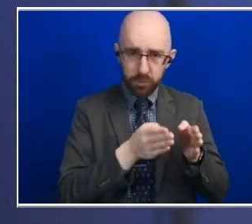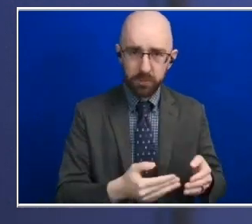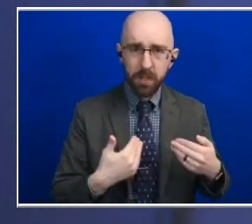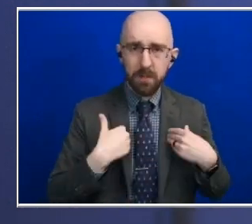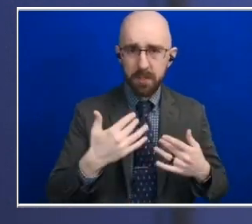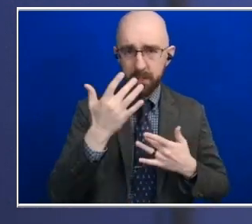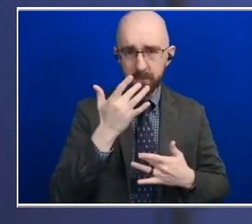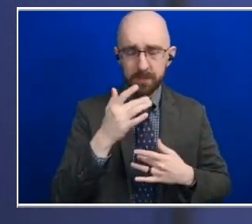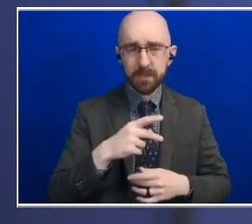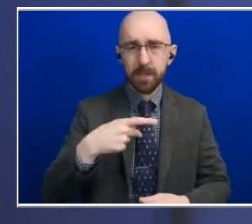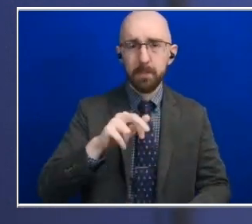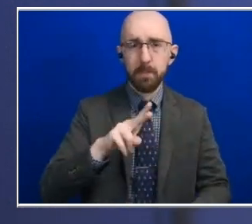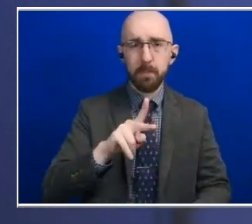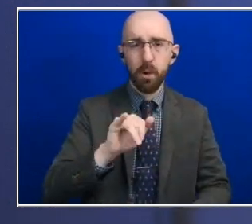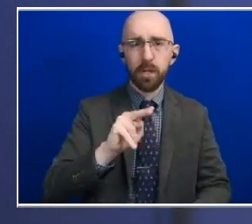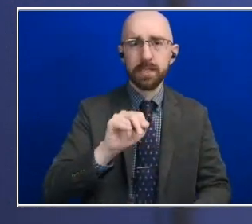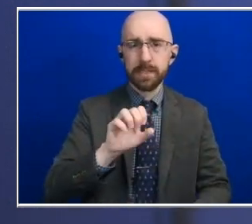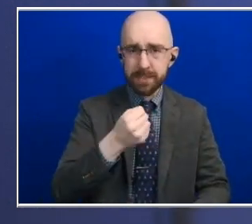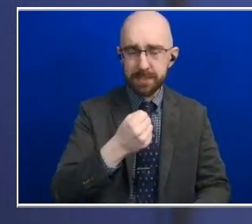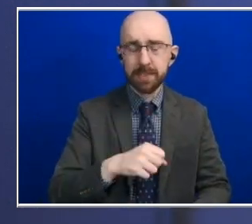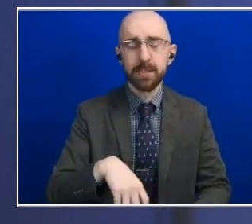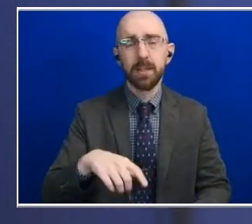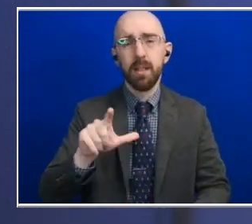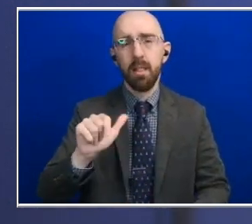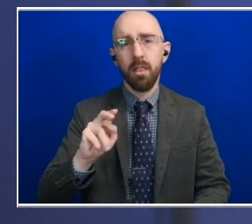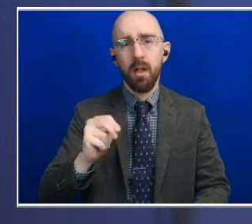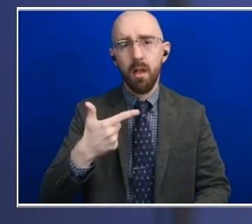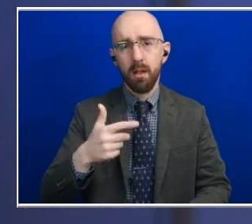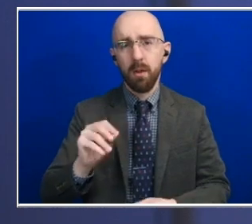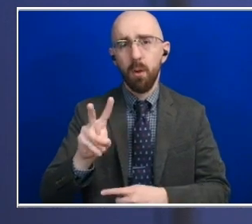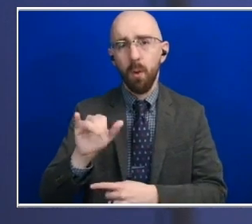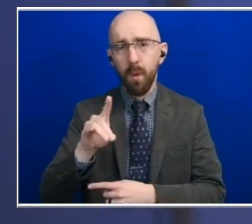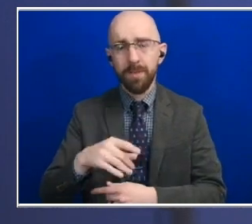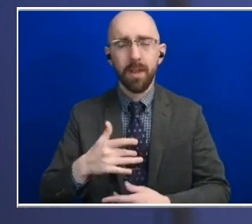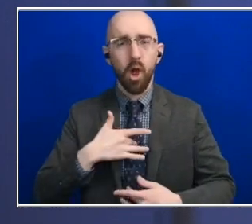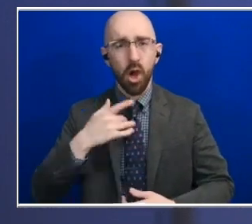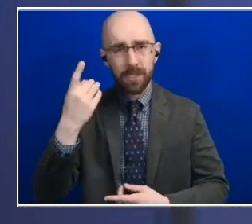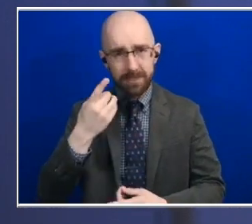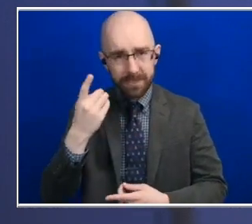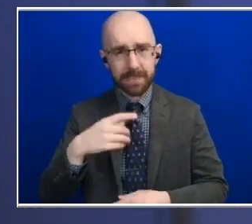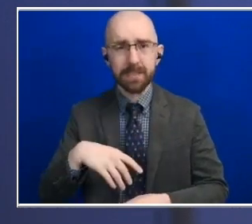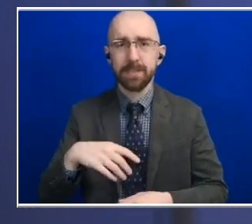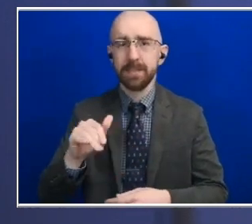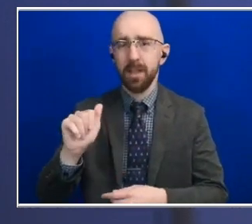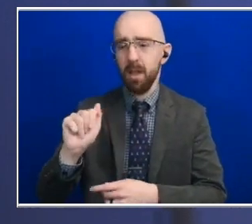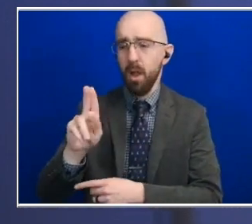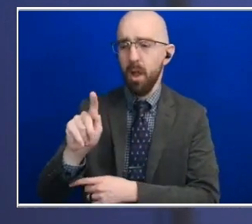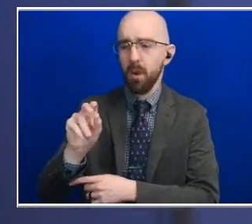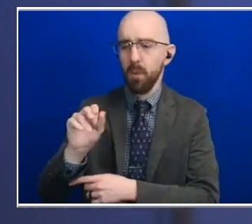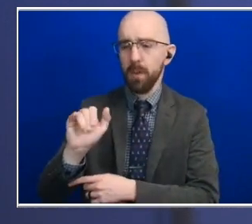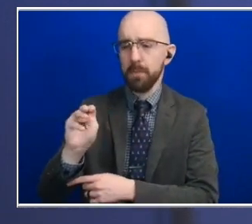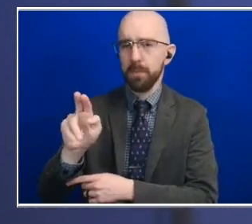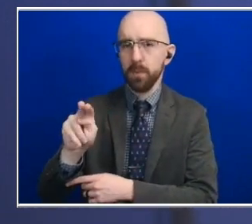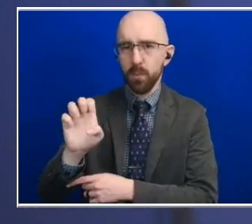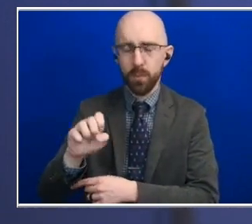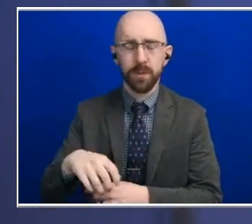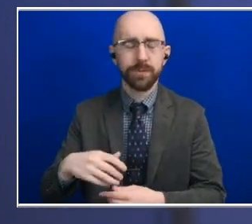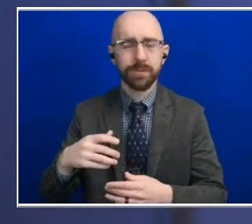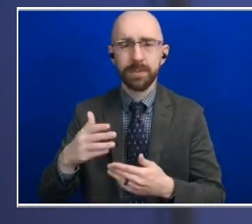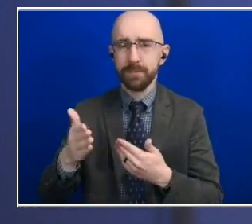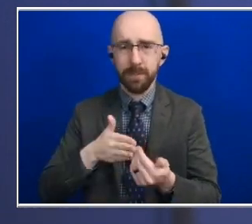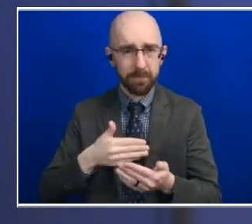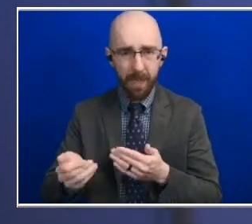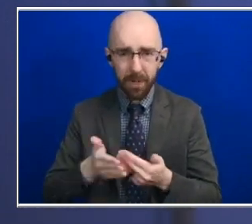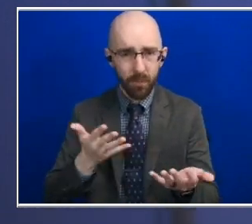Parkinson's, long COVID, autoimmune disease, heart disease, diabetes, you name any physical illness, We also support the caregivers and the